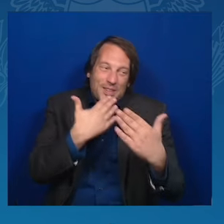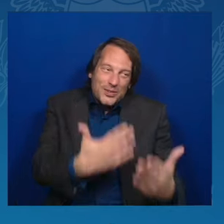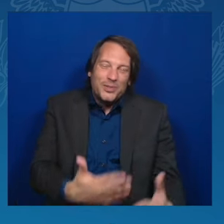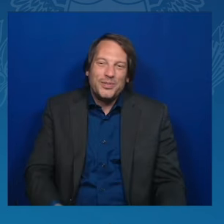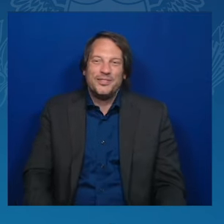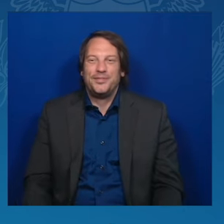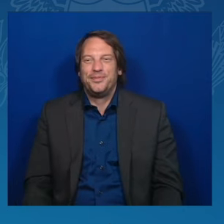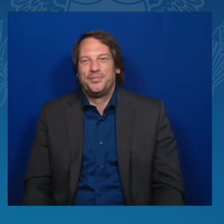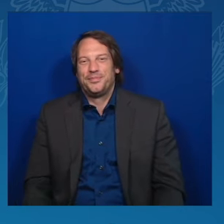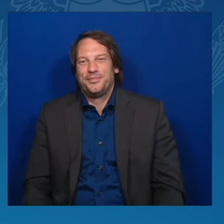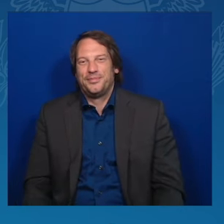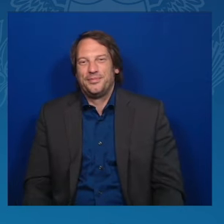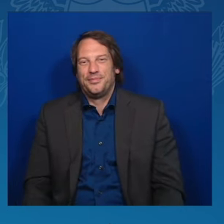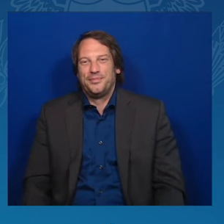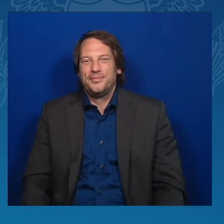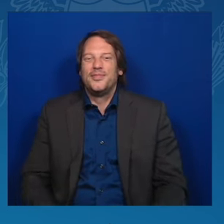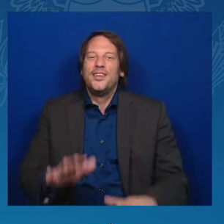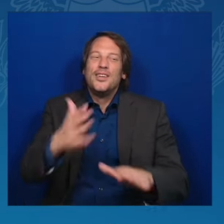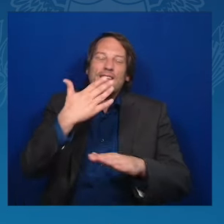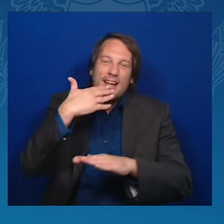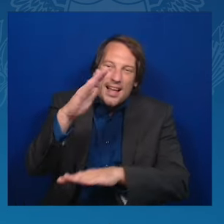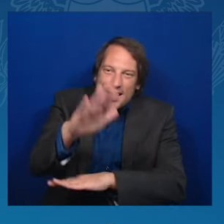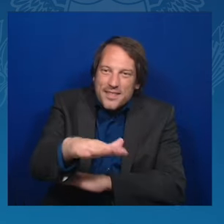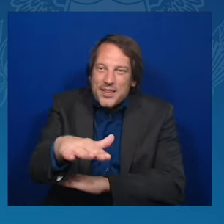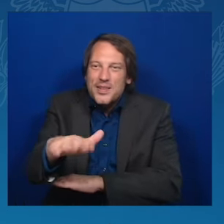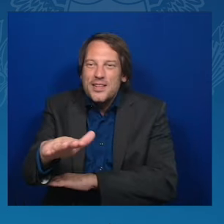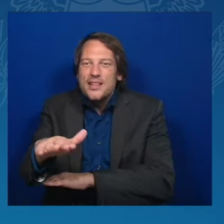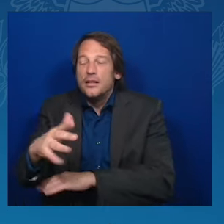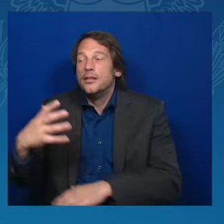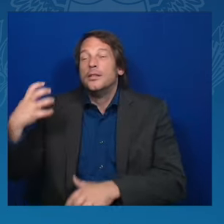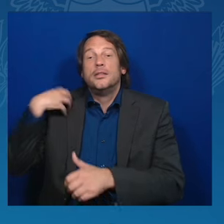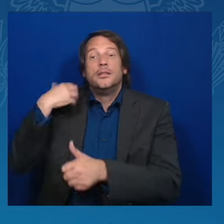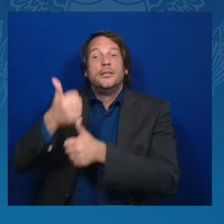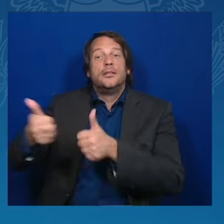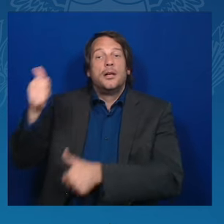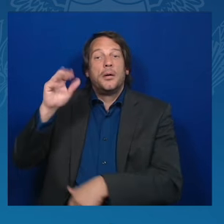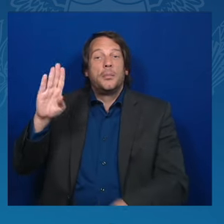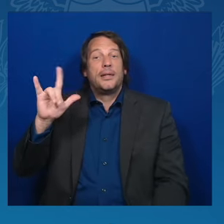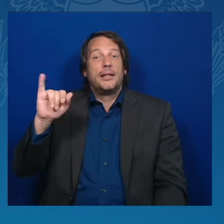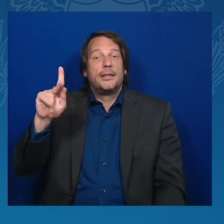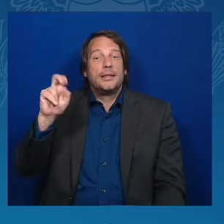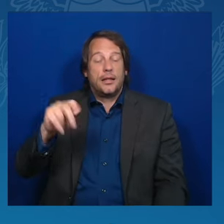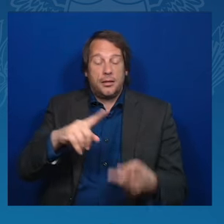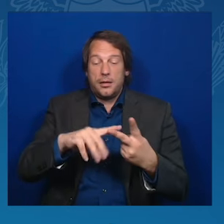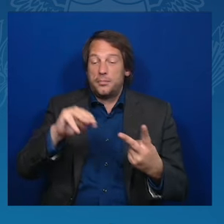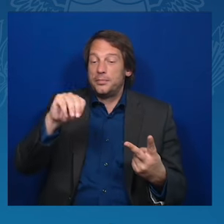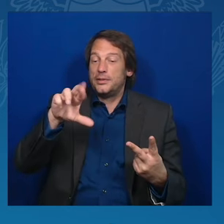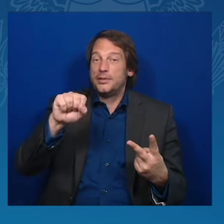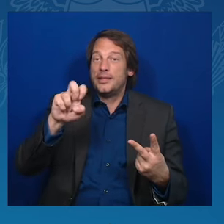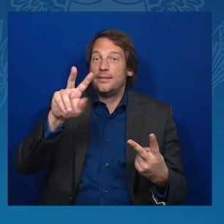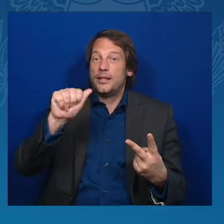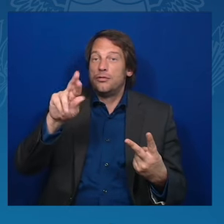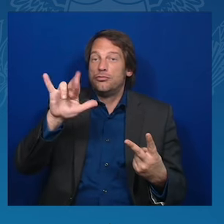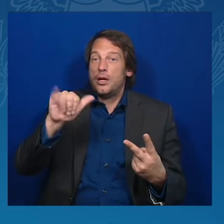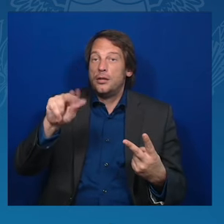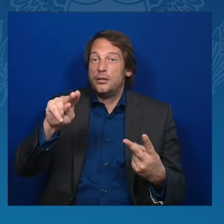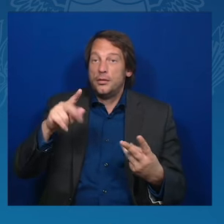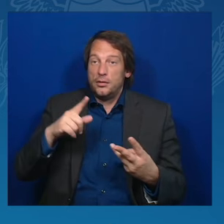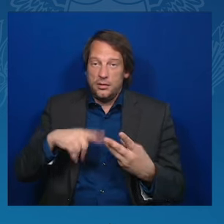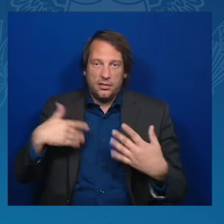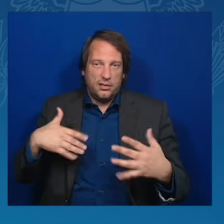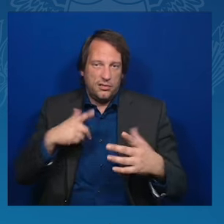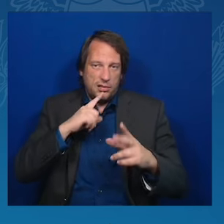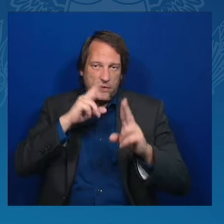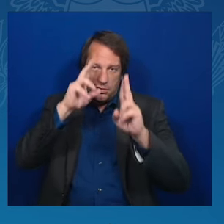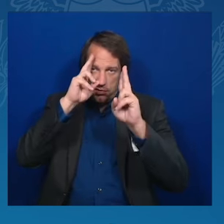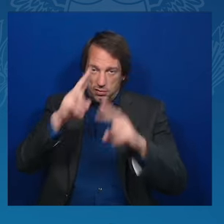Thank you all, and good afternoon. Secretary Blinken, Ms. Evan Ryan, it is yet again an honor for Doug and I to co-host this